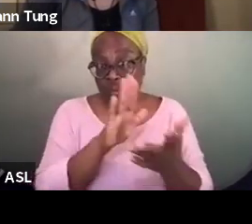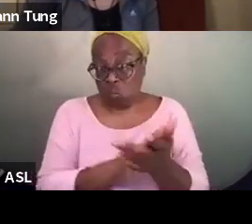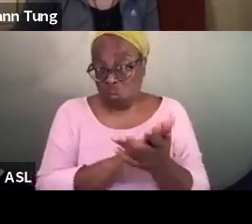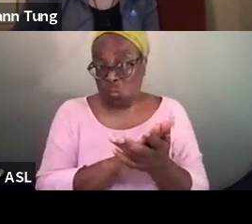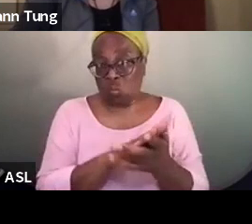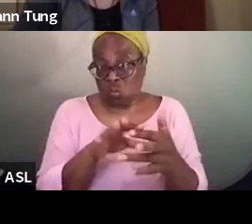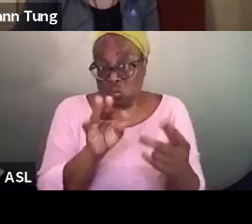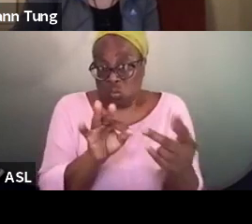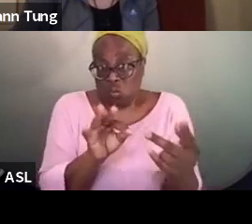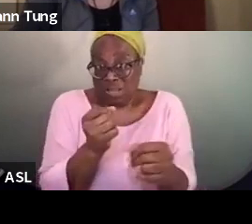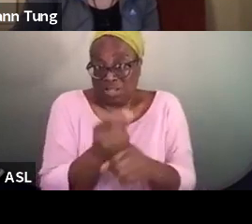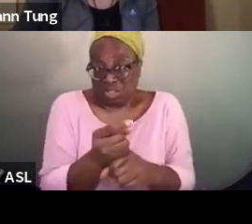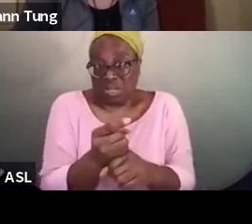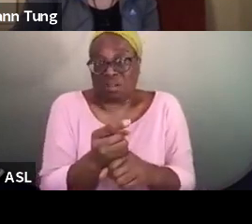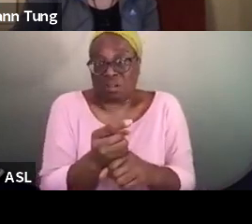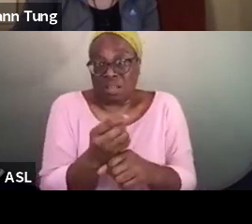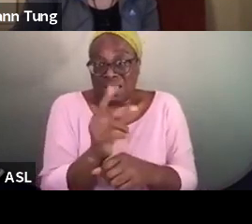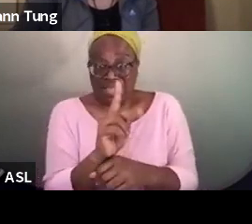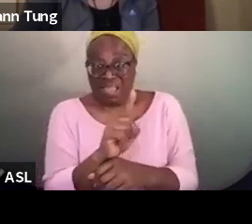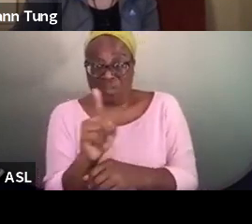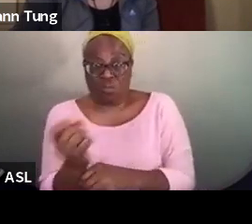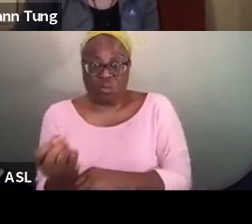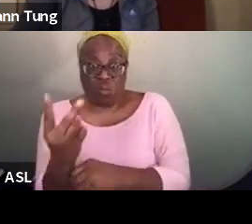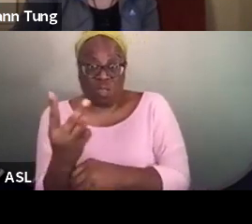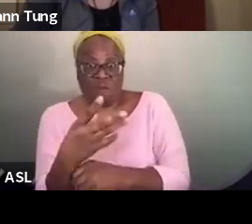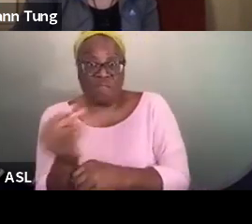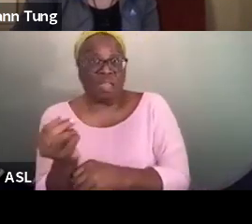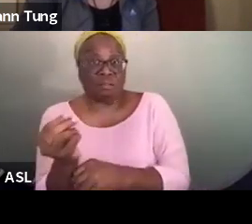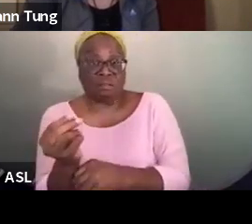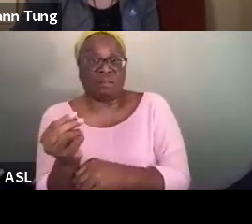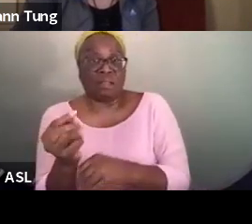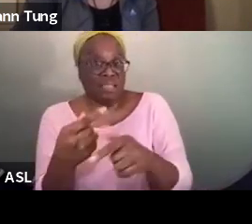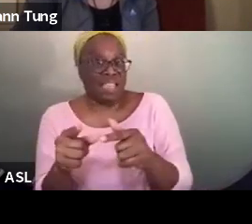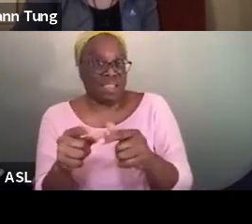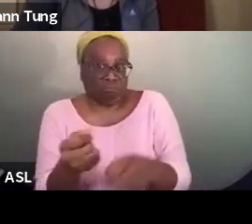work across K through 12, and then ultimately, I would hope, expand.